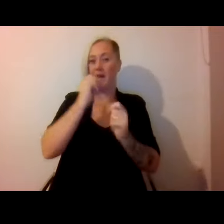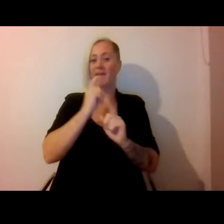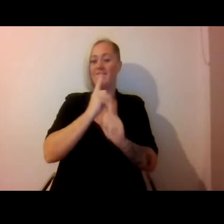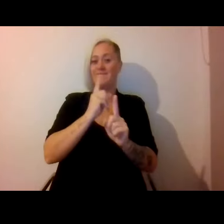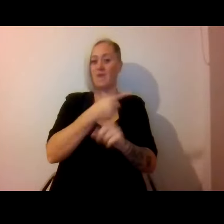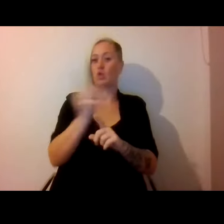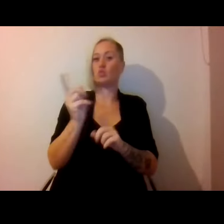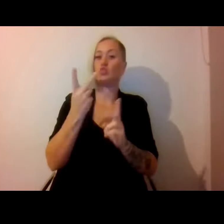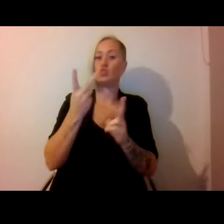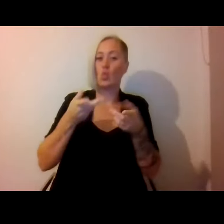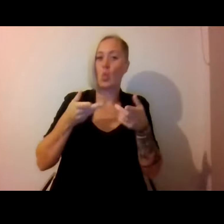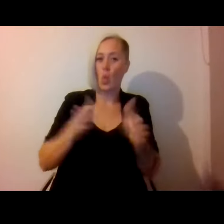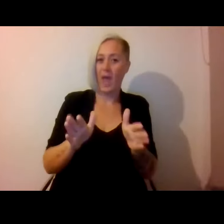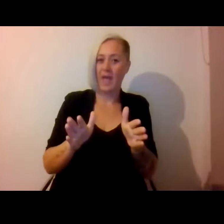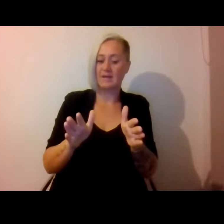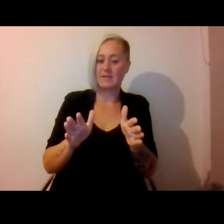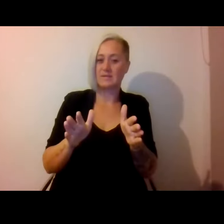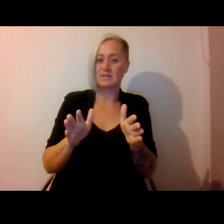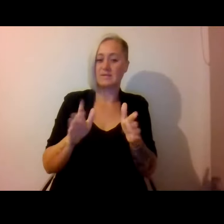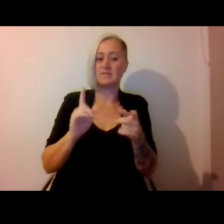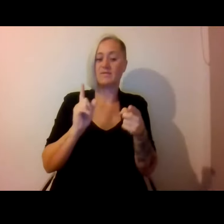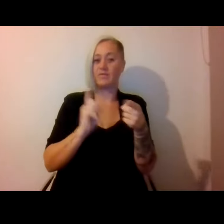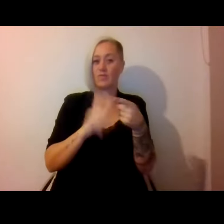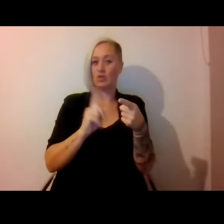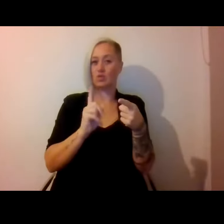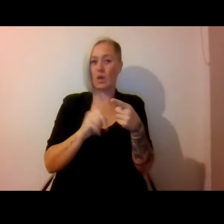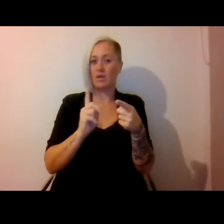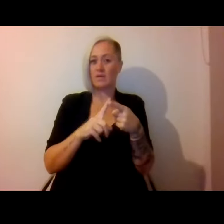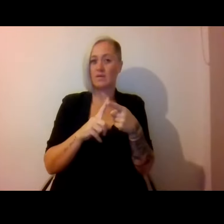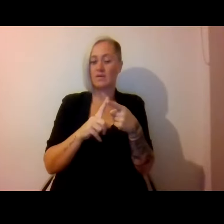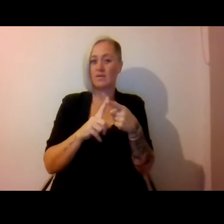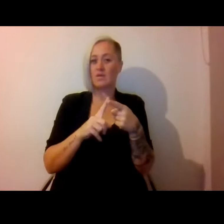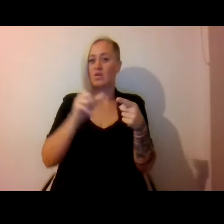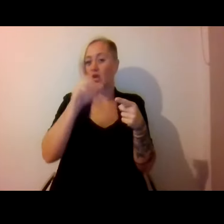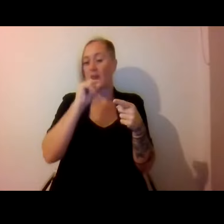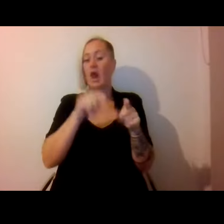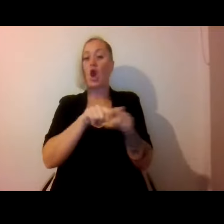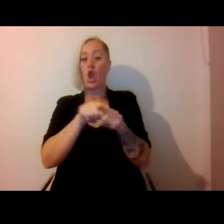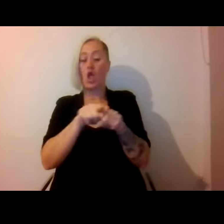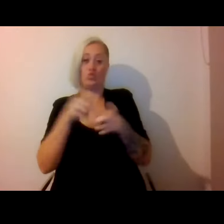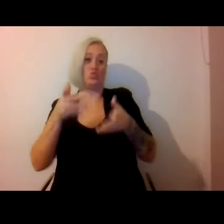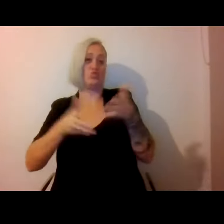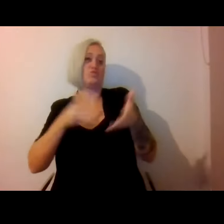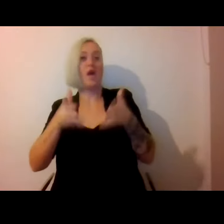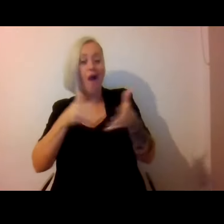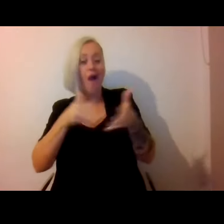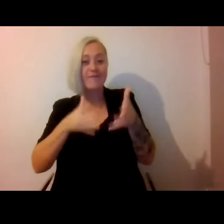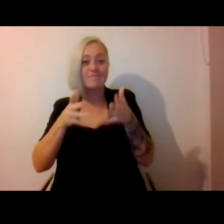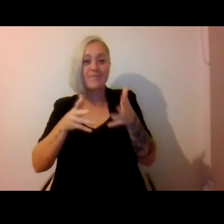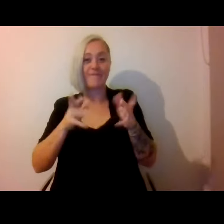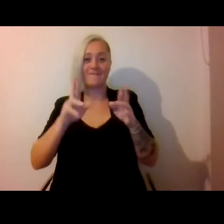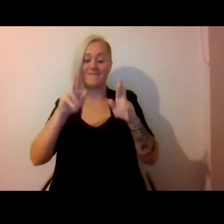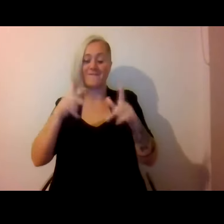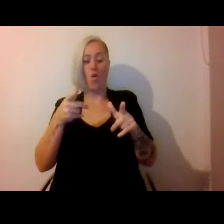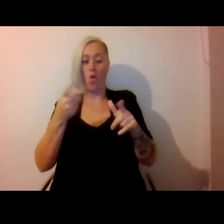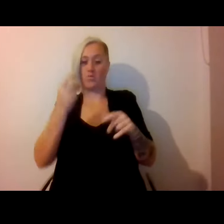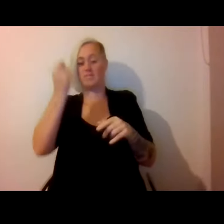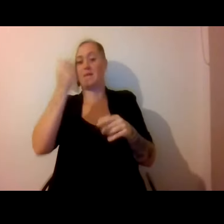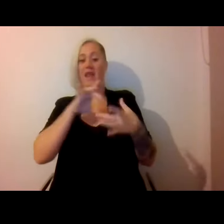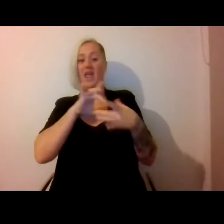ways. The first one, you can learn to sign for immediate connection